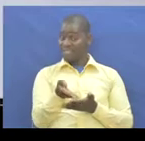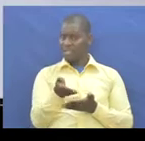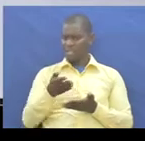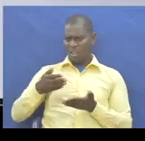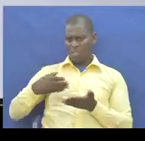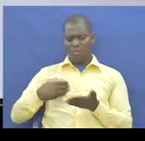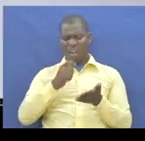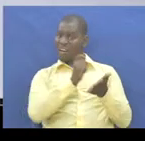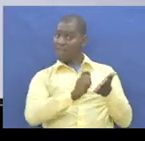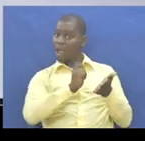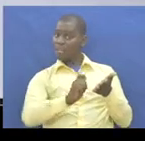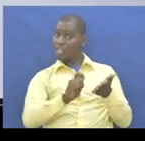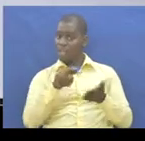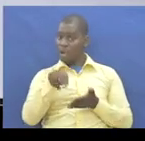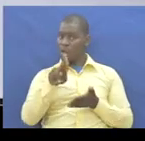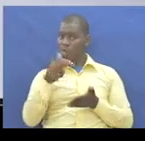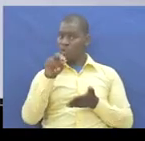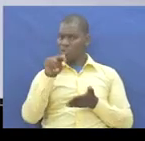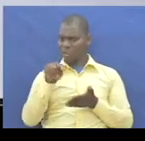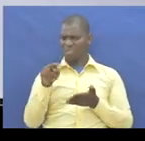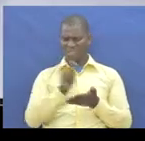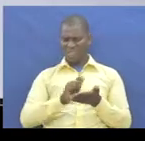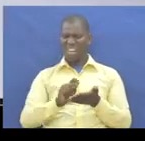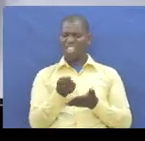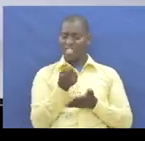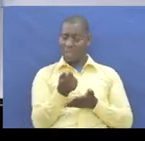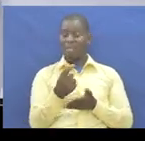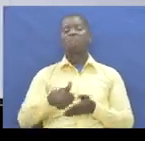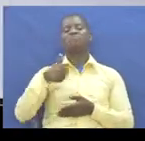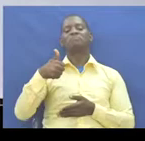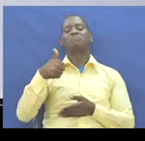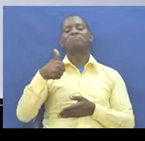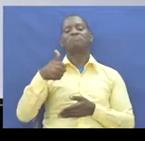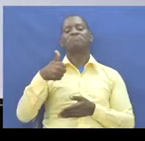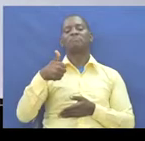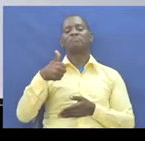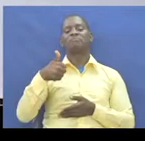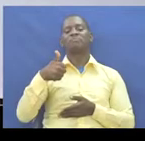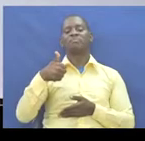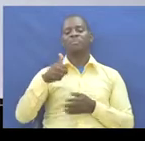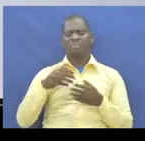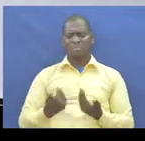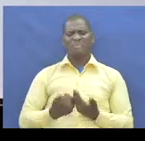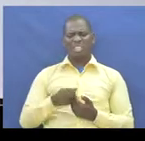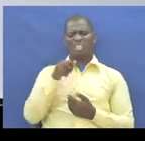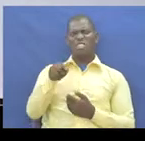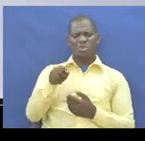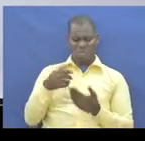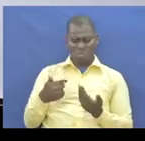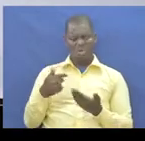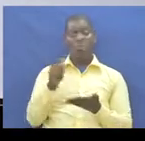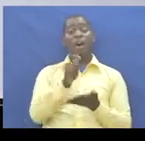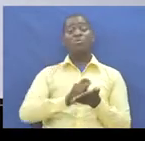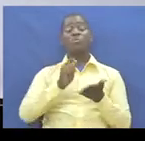Dear student, take care on this, writing this Newton. If you write Newton starting with the capital letter,